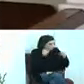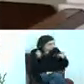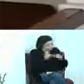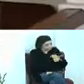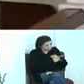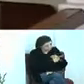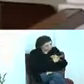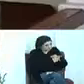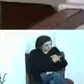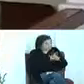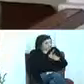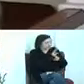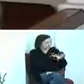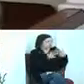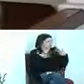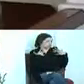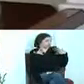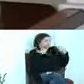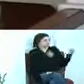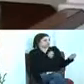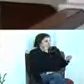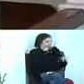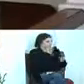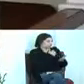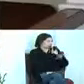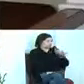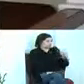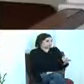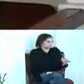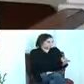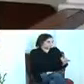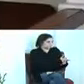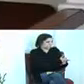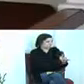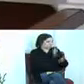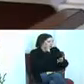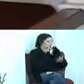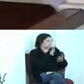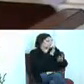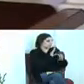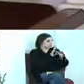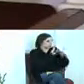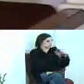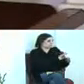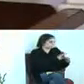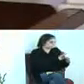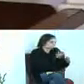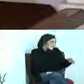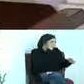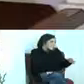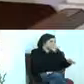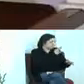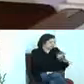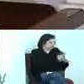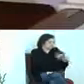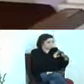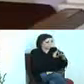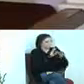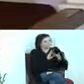will help you to build up the faith of your sisters and your